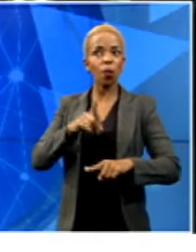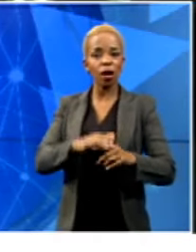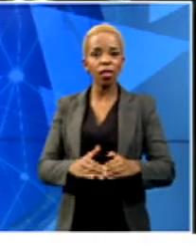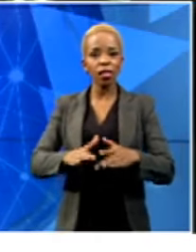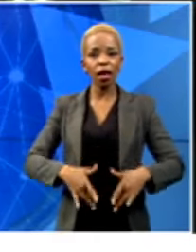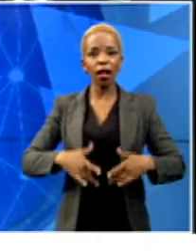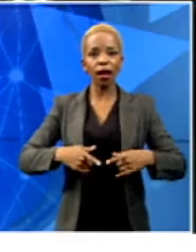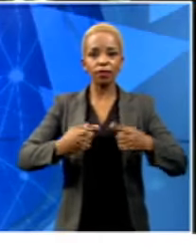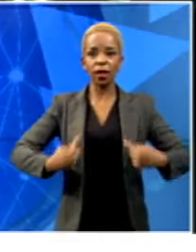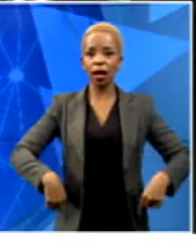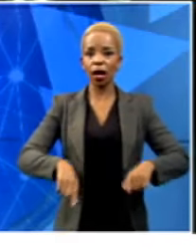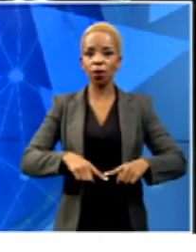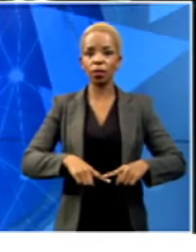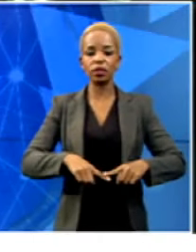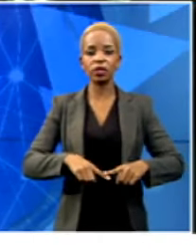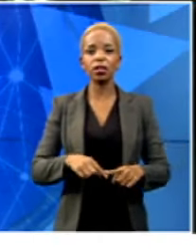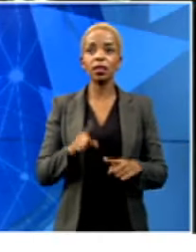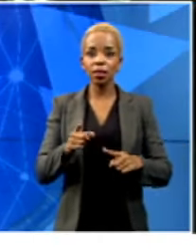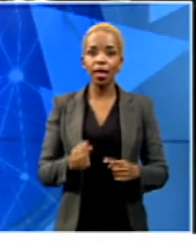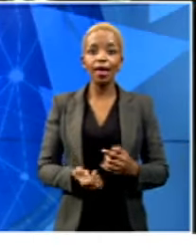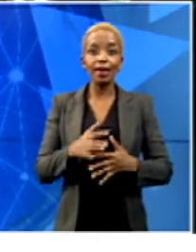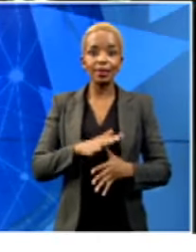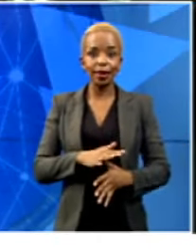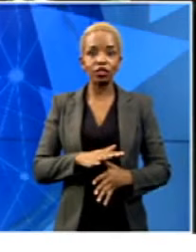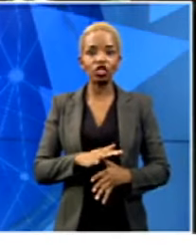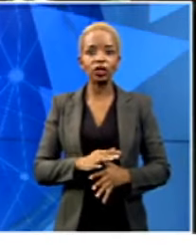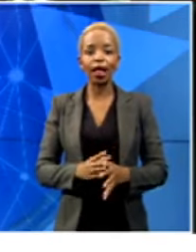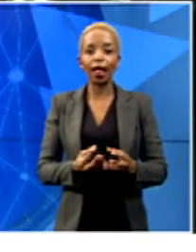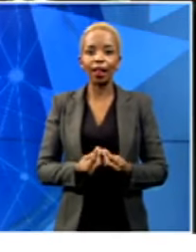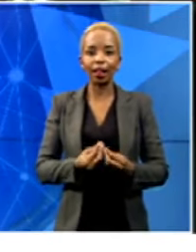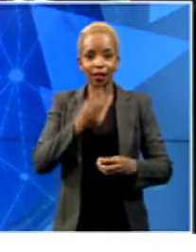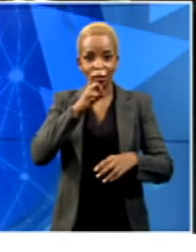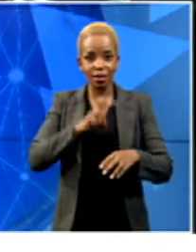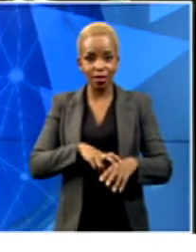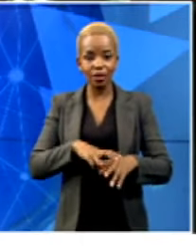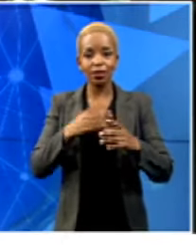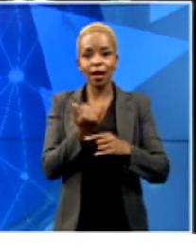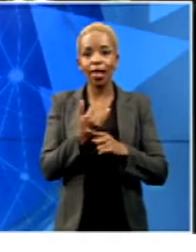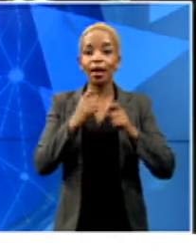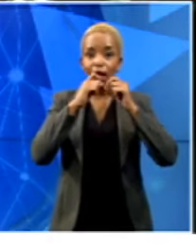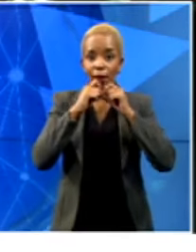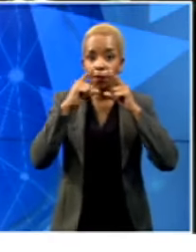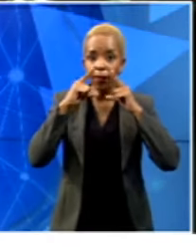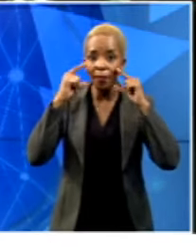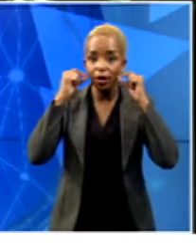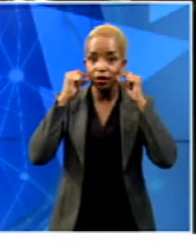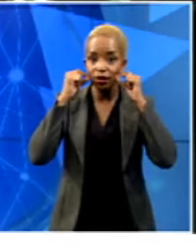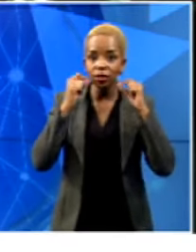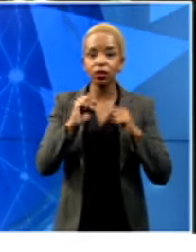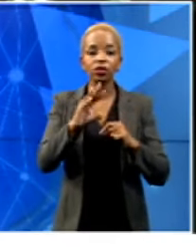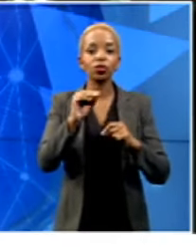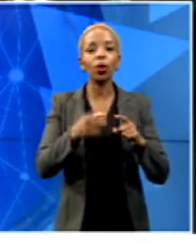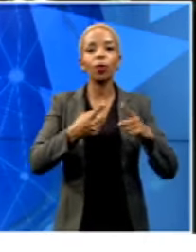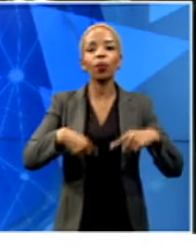without very essential and critical protective gear like medical grade masks. So we began this drive